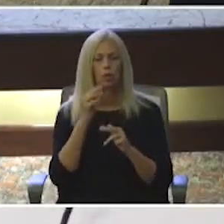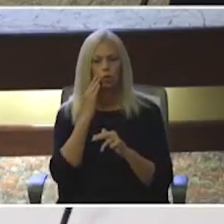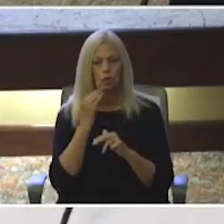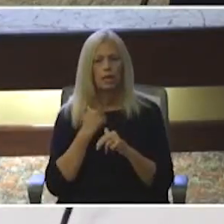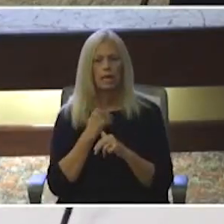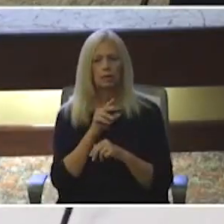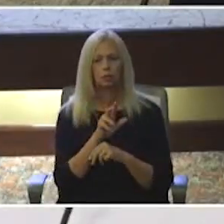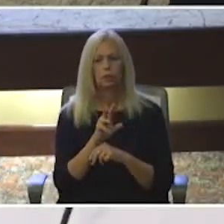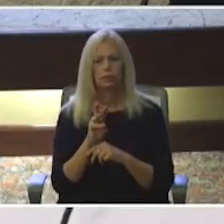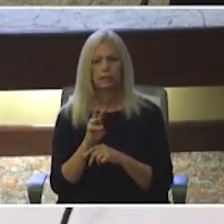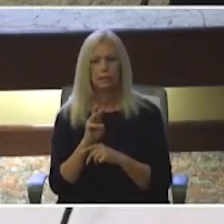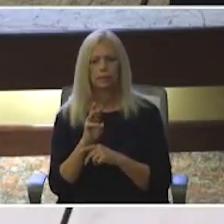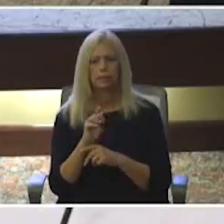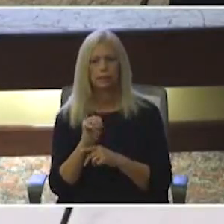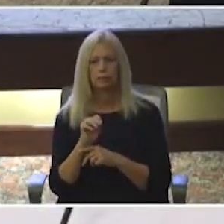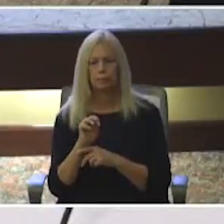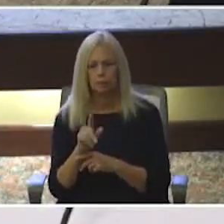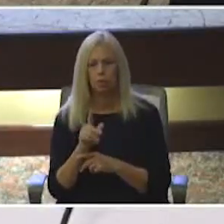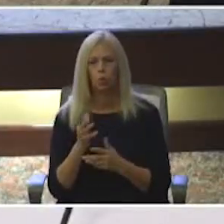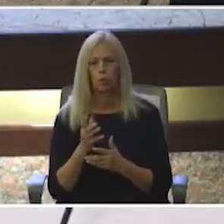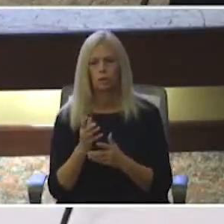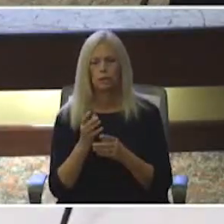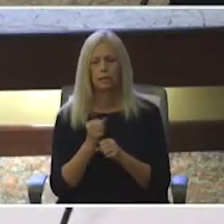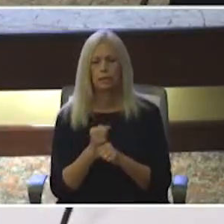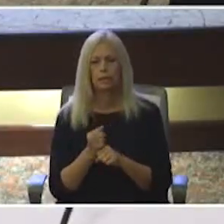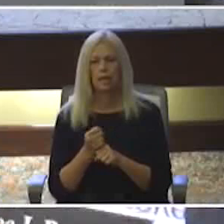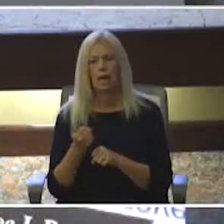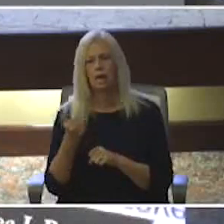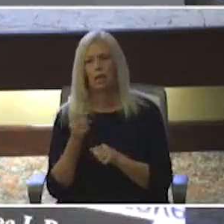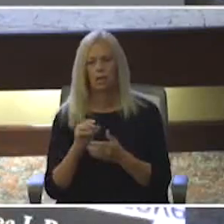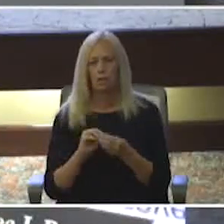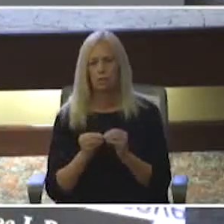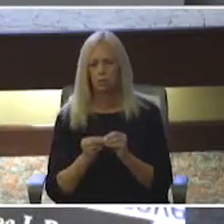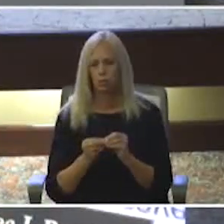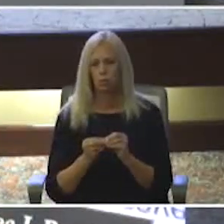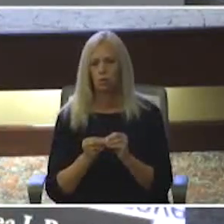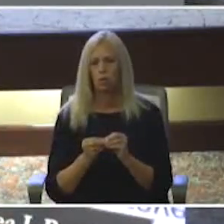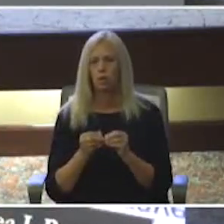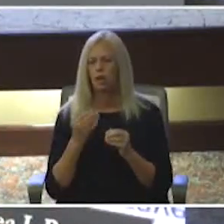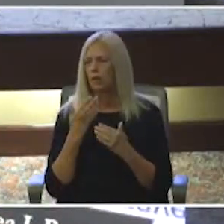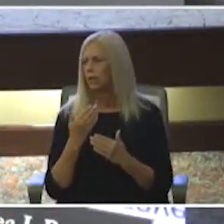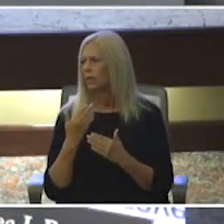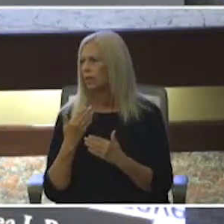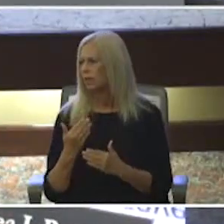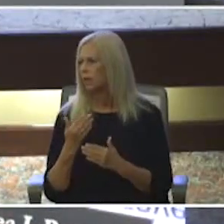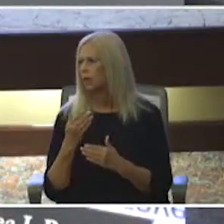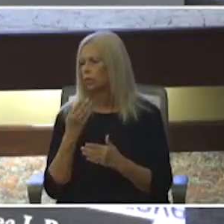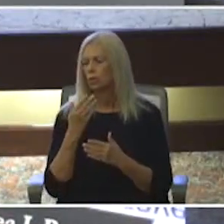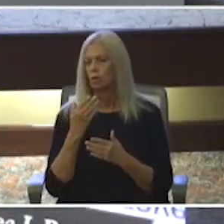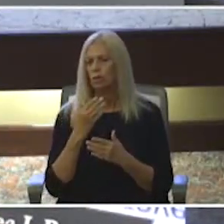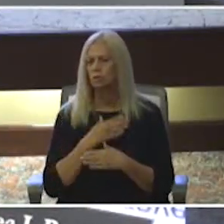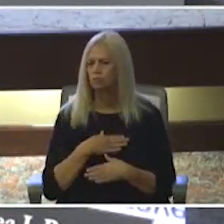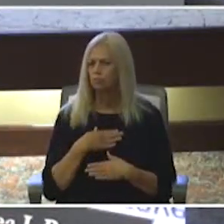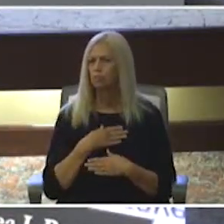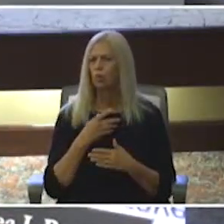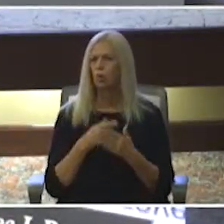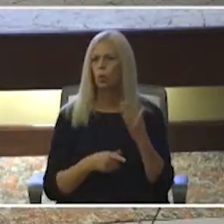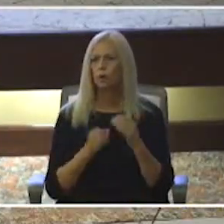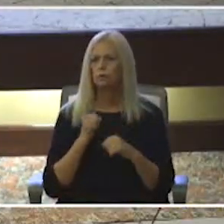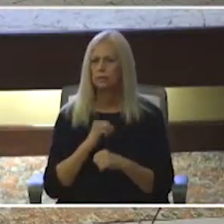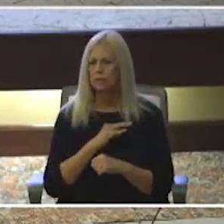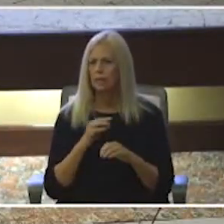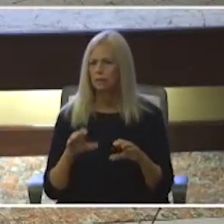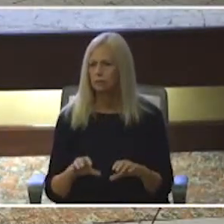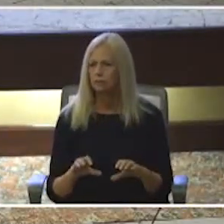number. Great. I think this is going to really open it up. I appreciate what staff has done here because I think this will really open